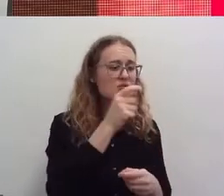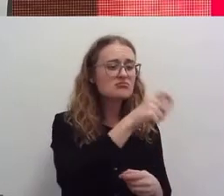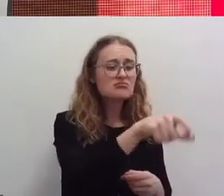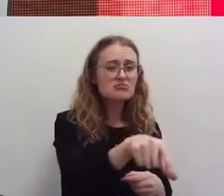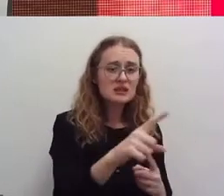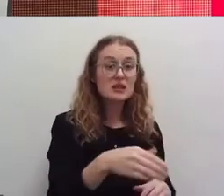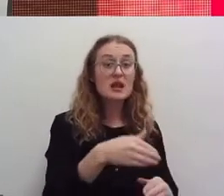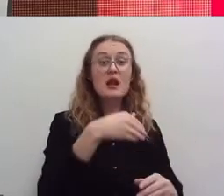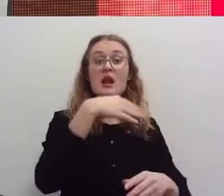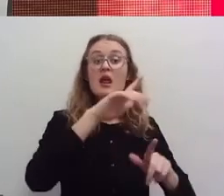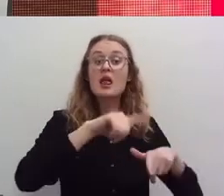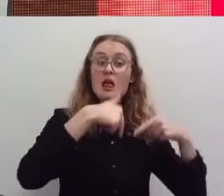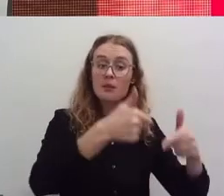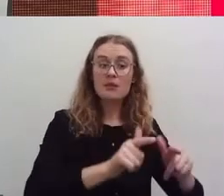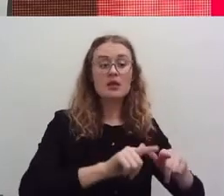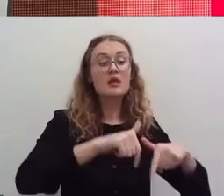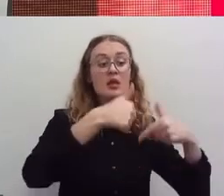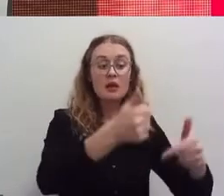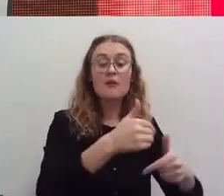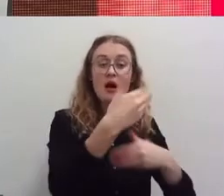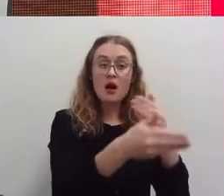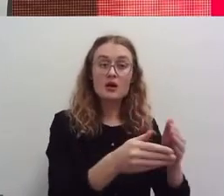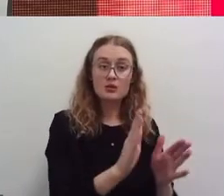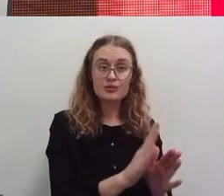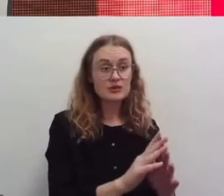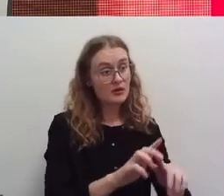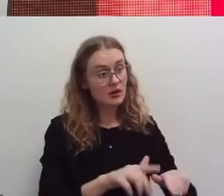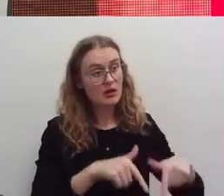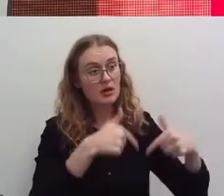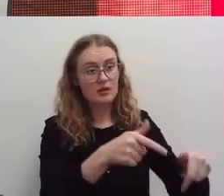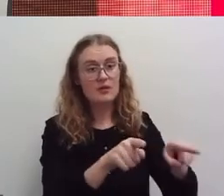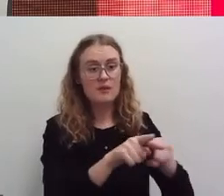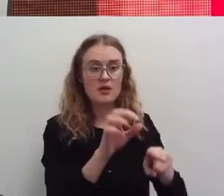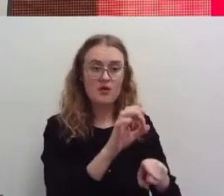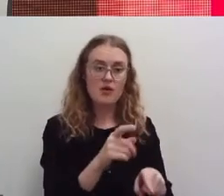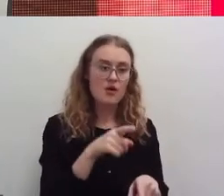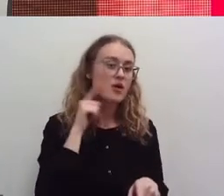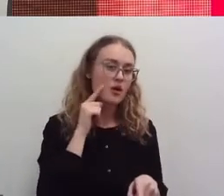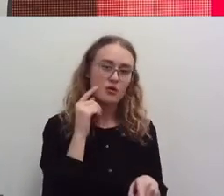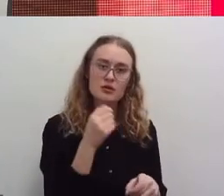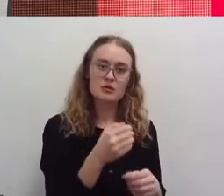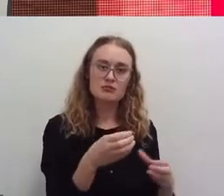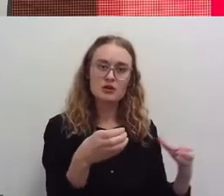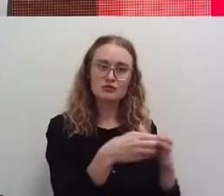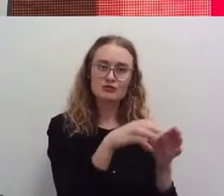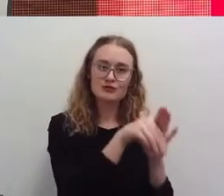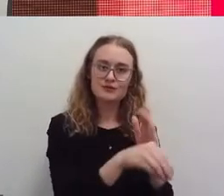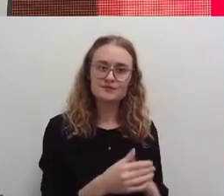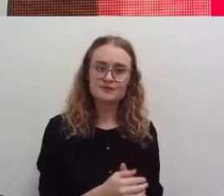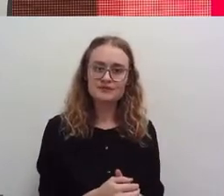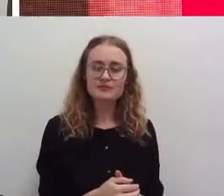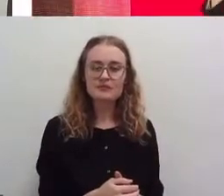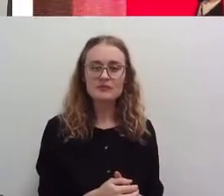to make our societies more inclusive and more fairer. I would like to thank Emilis, Rasa,